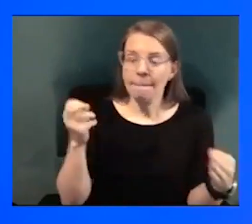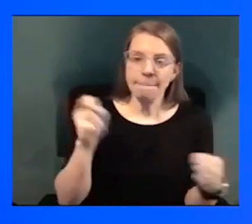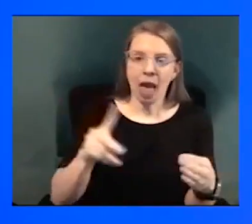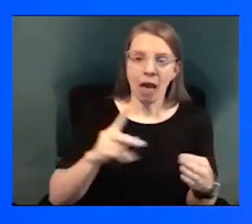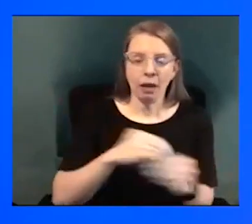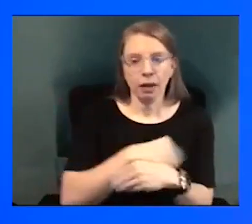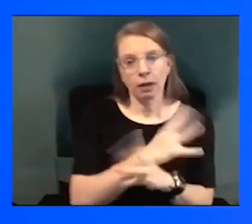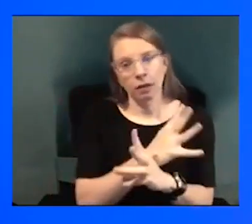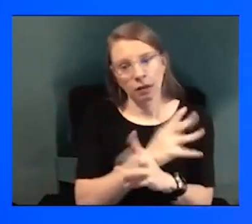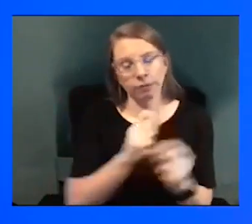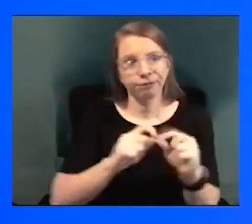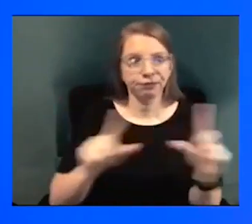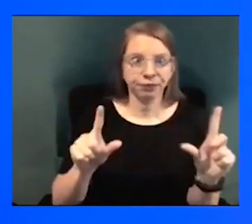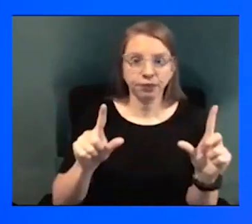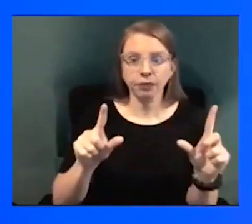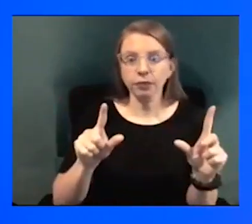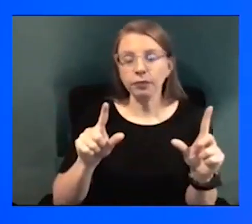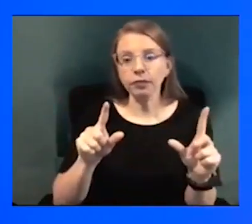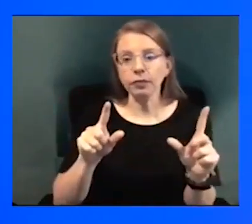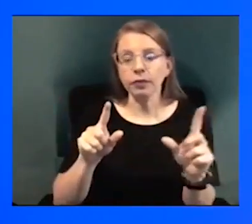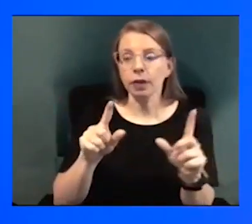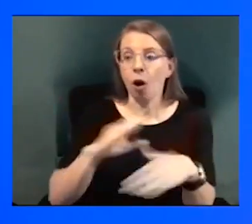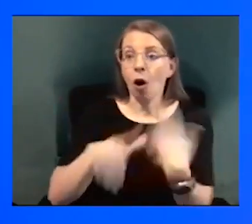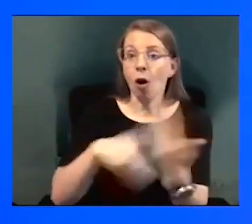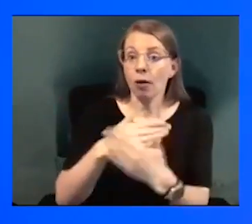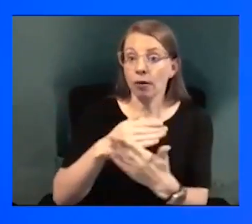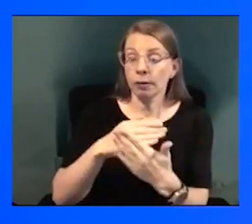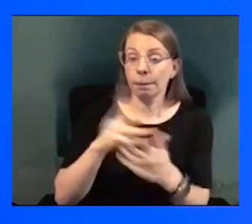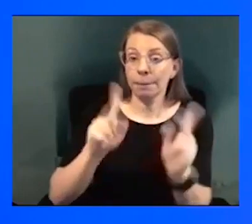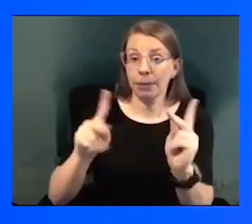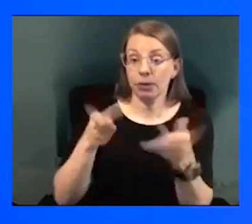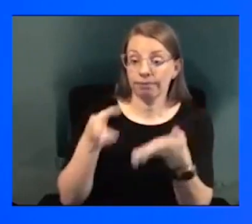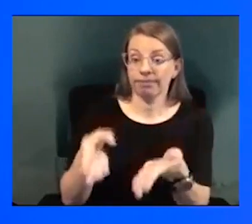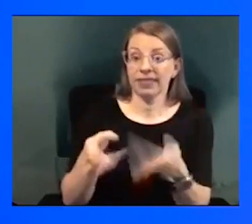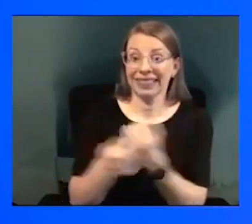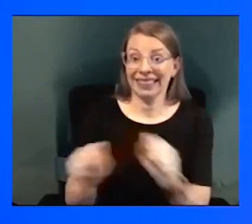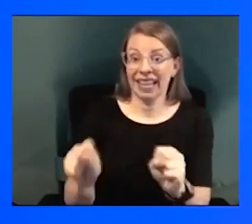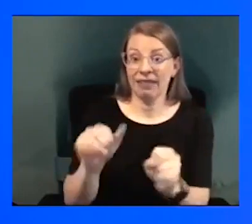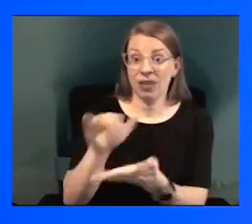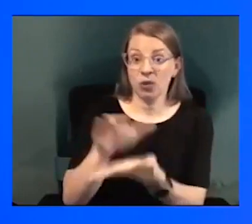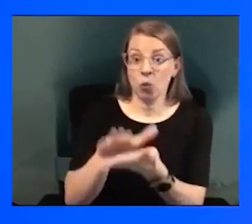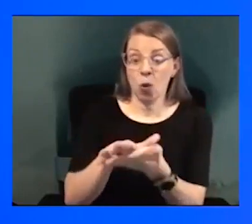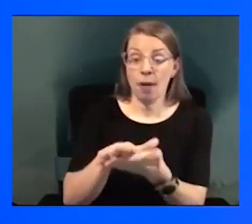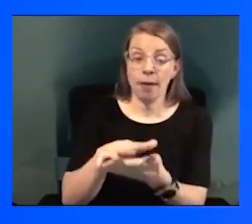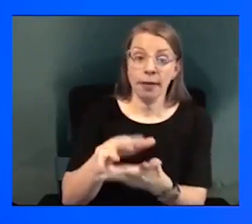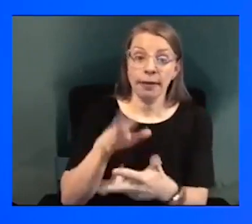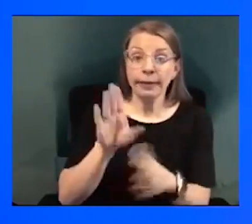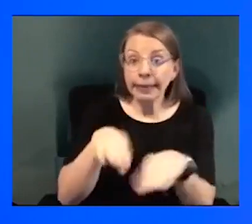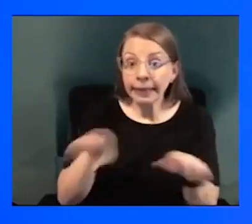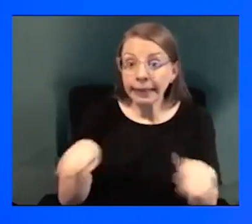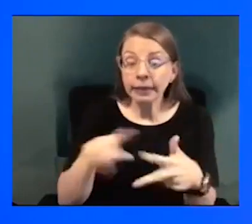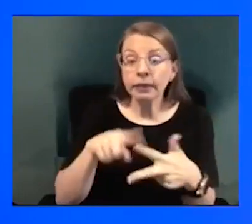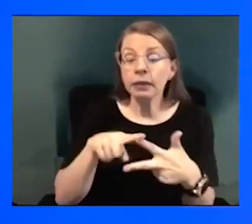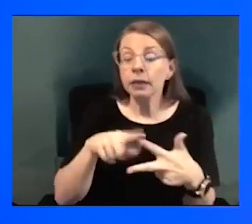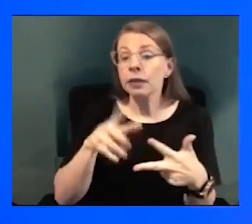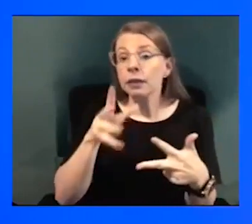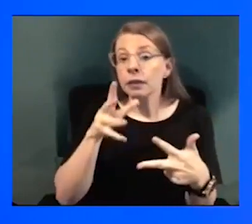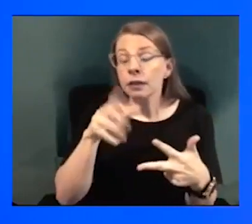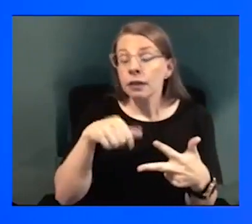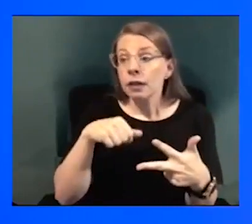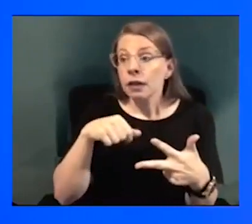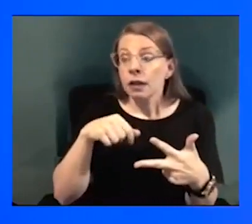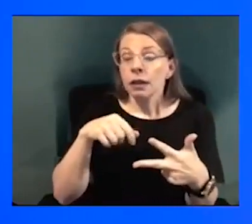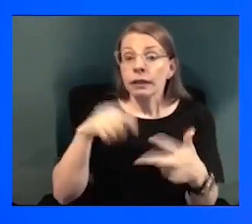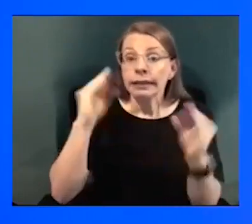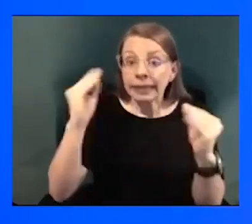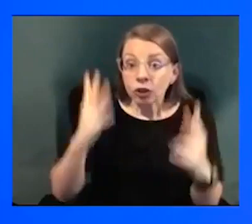also keep everybody in that school safe, the children, all the adults in that school who are teaching our kids or counseling our kids, doing all that kind